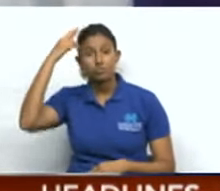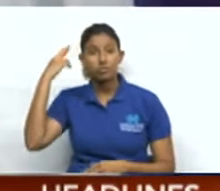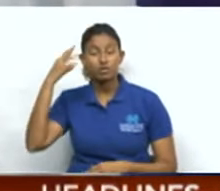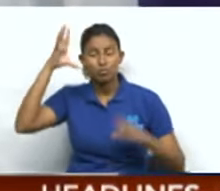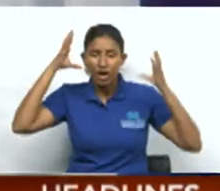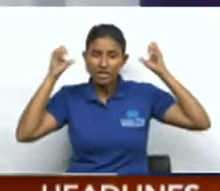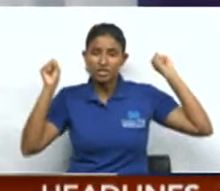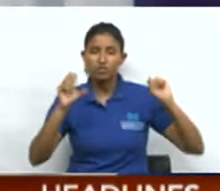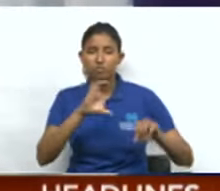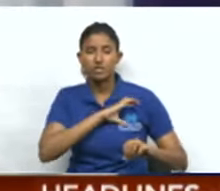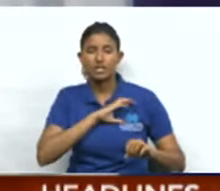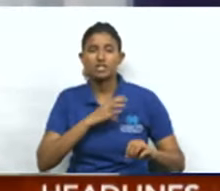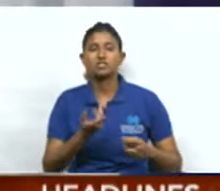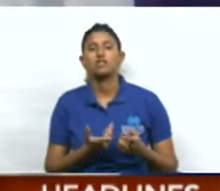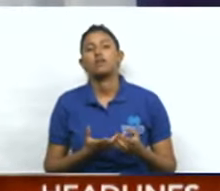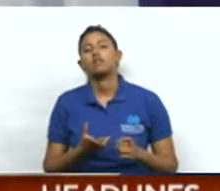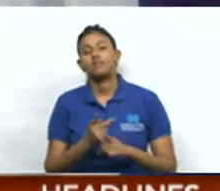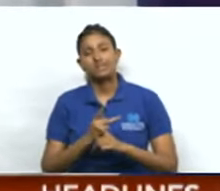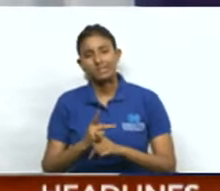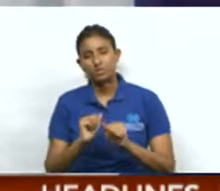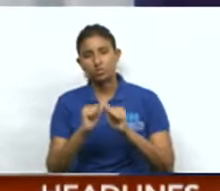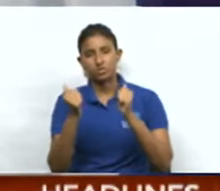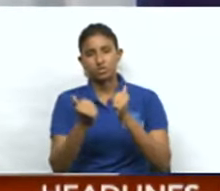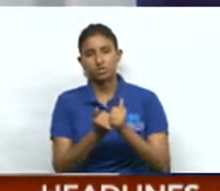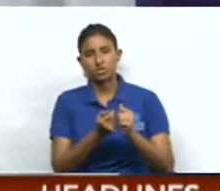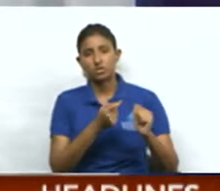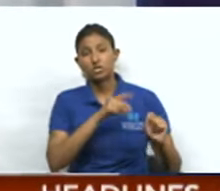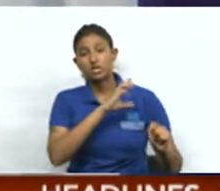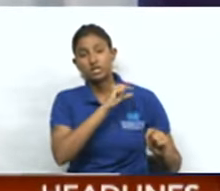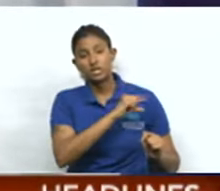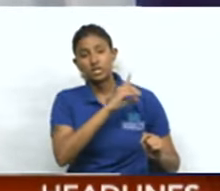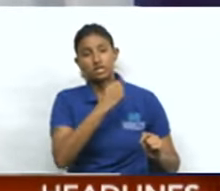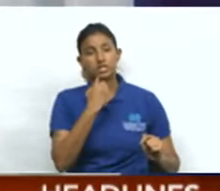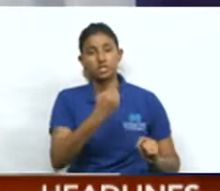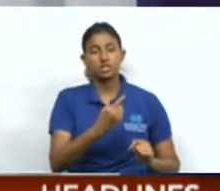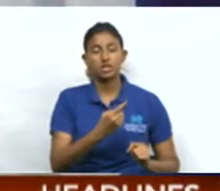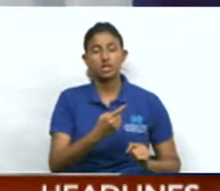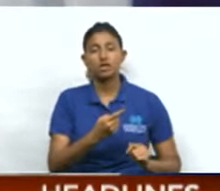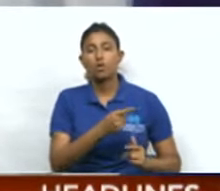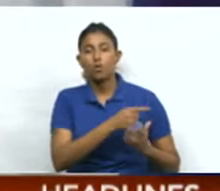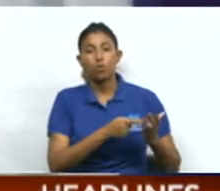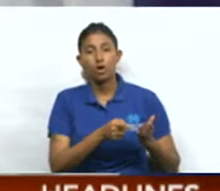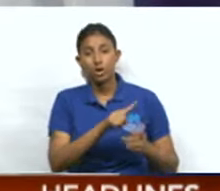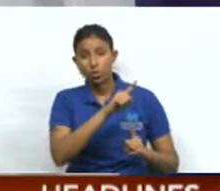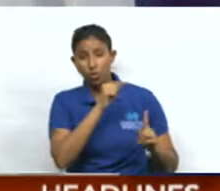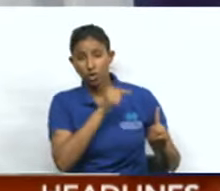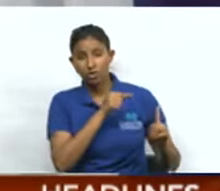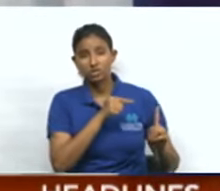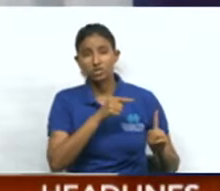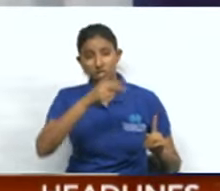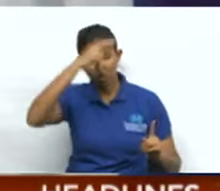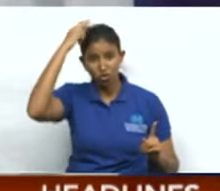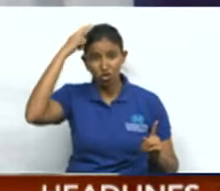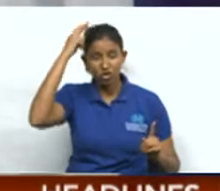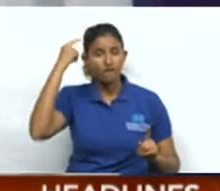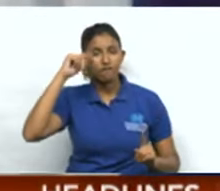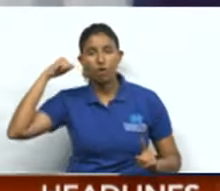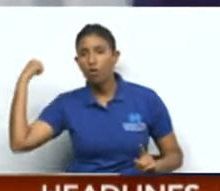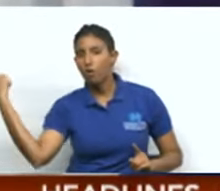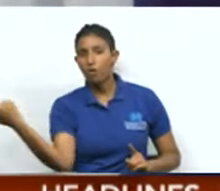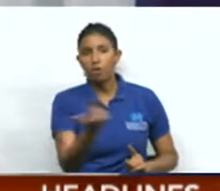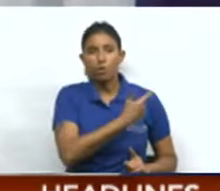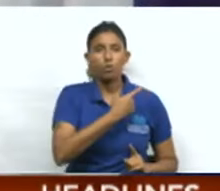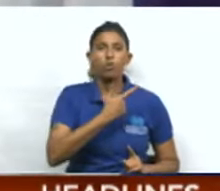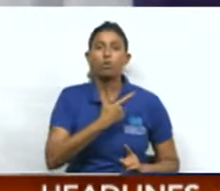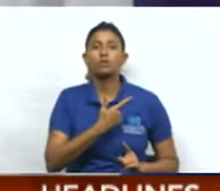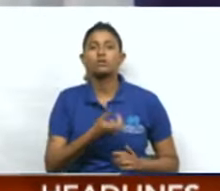Police Social and Welfare Association, Gideon Dixon, said the call by the Prime Minister was a clarion call for all aspects of